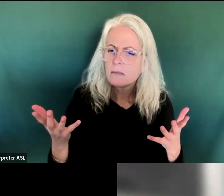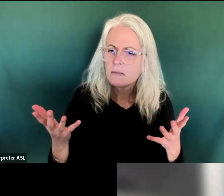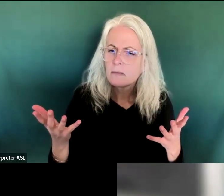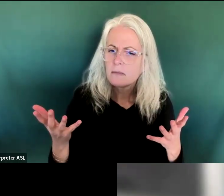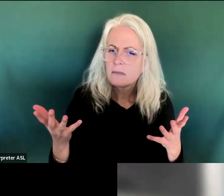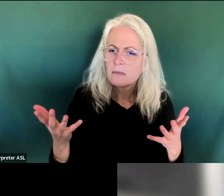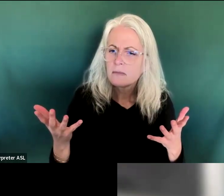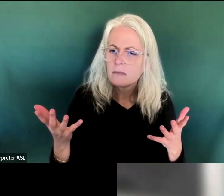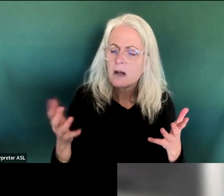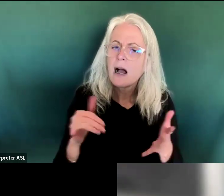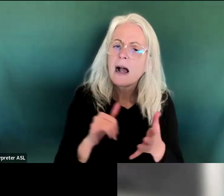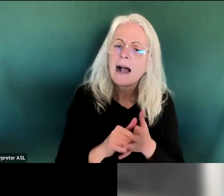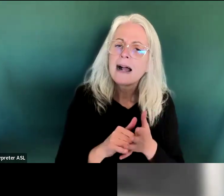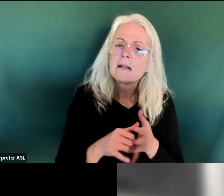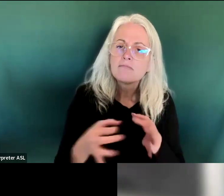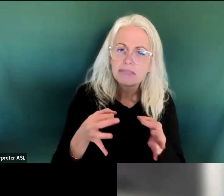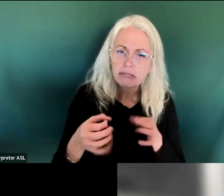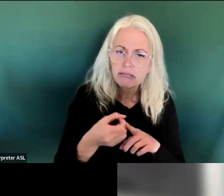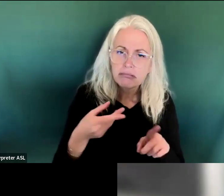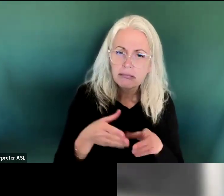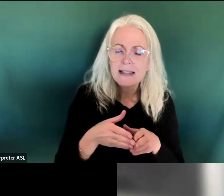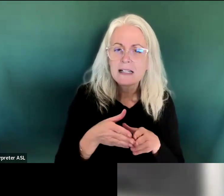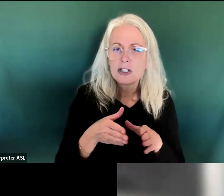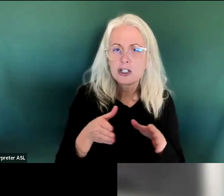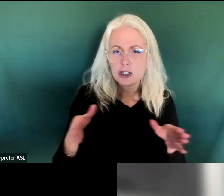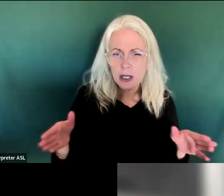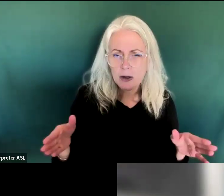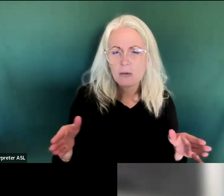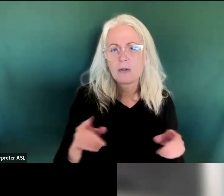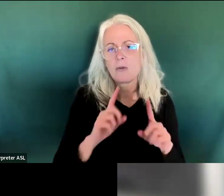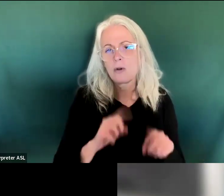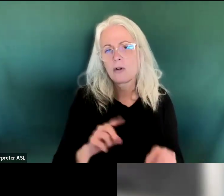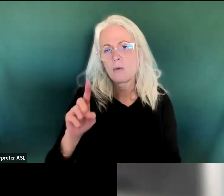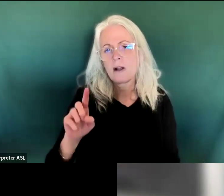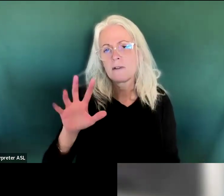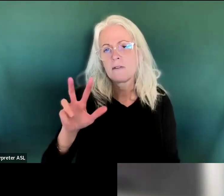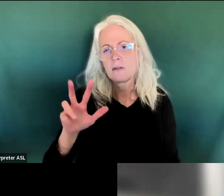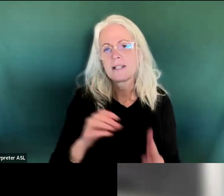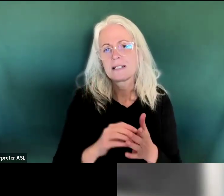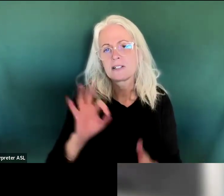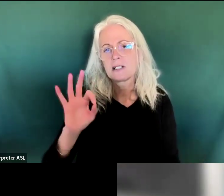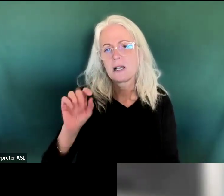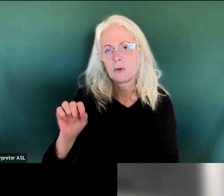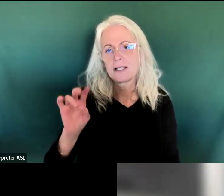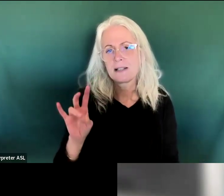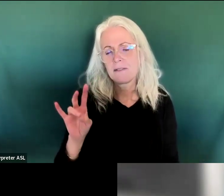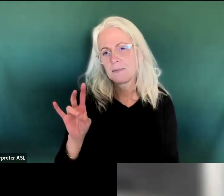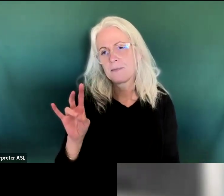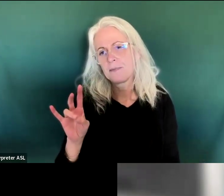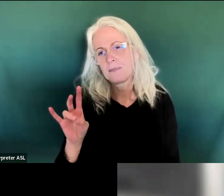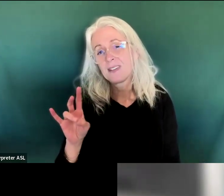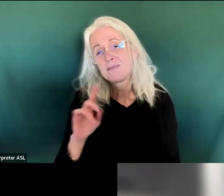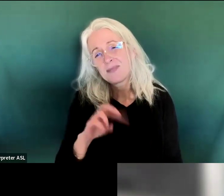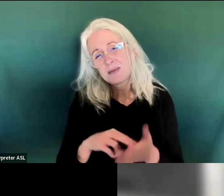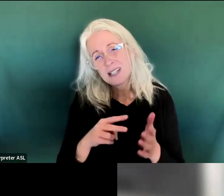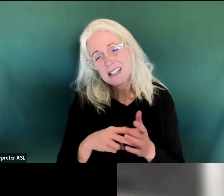reimbursement process is spelled out in the General Order 153, Section 9.7.